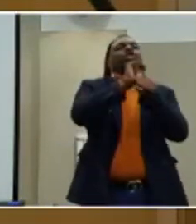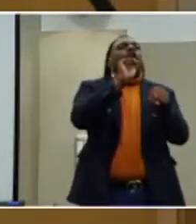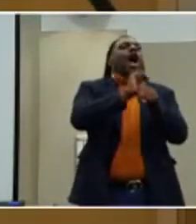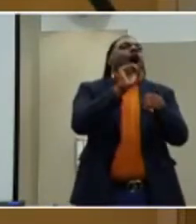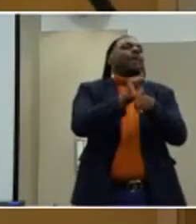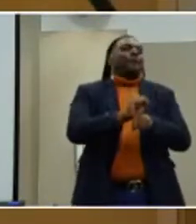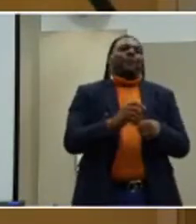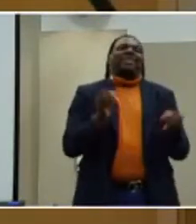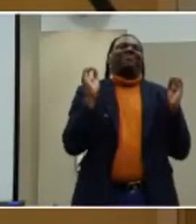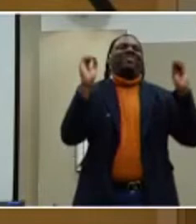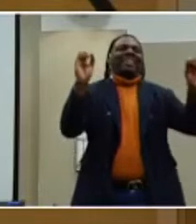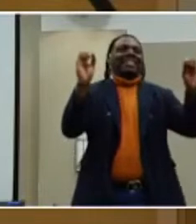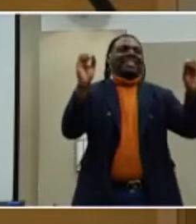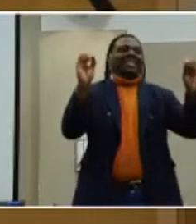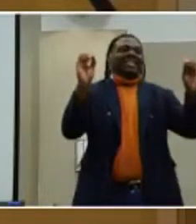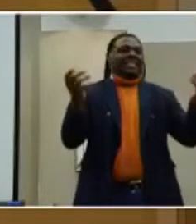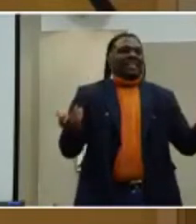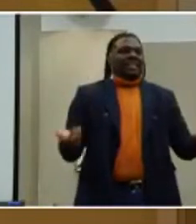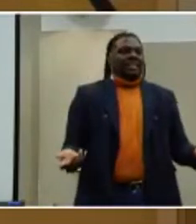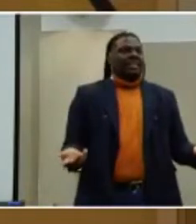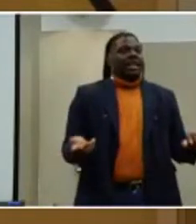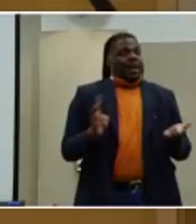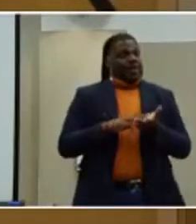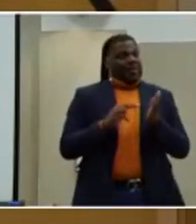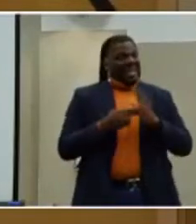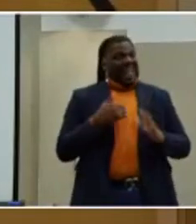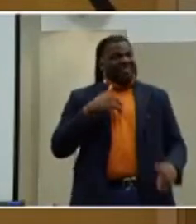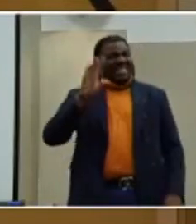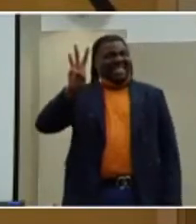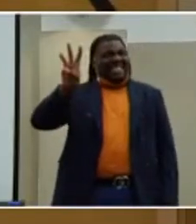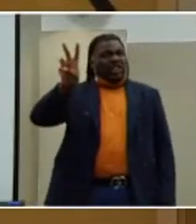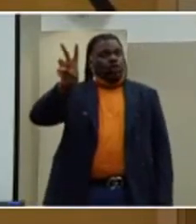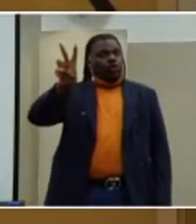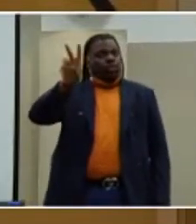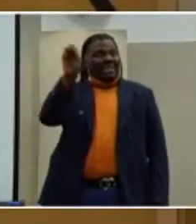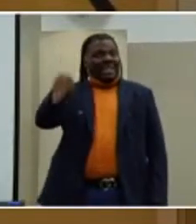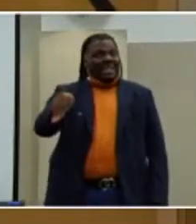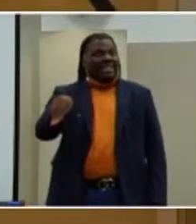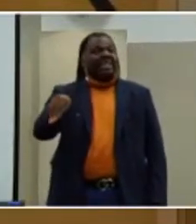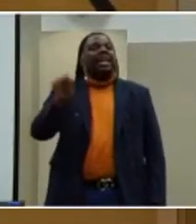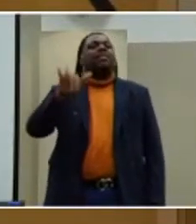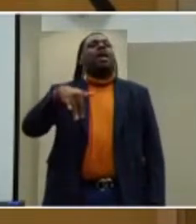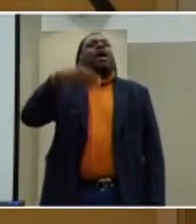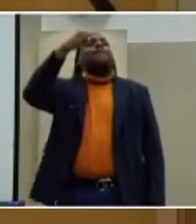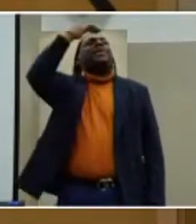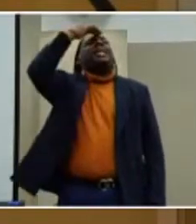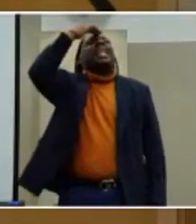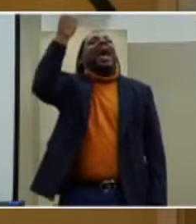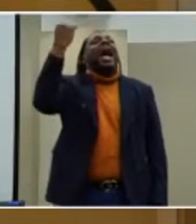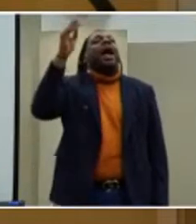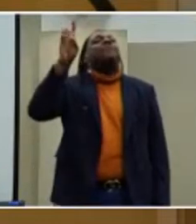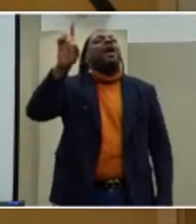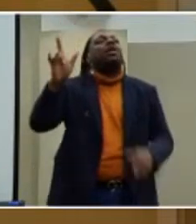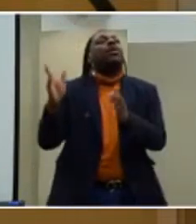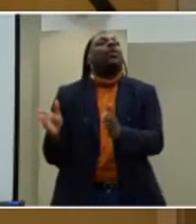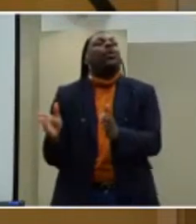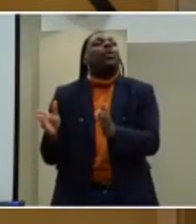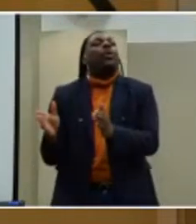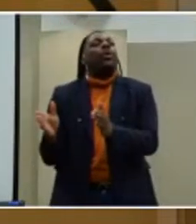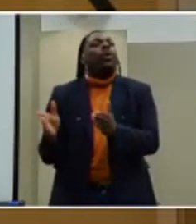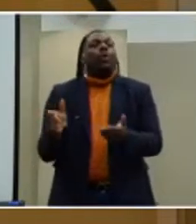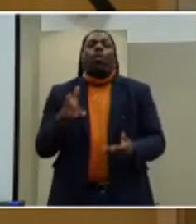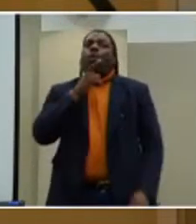that, along with that, we have over 62% that are Black Marylanders that